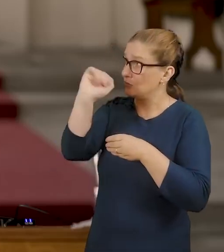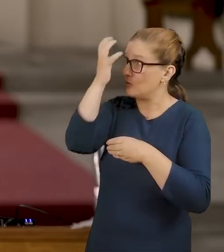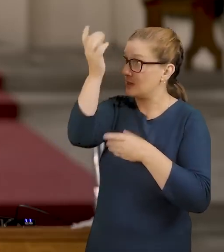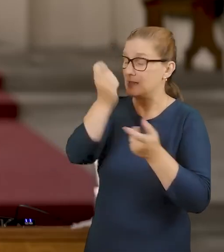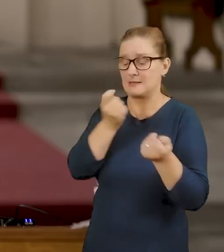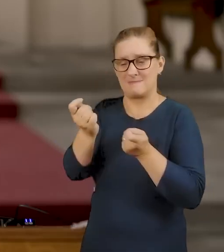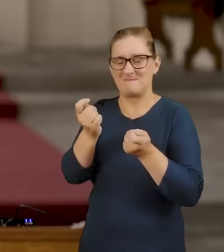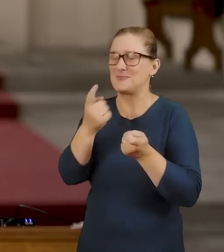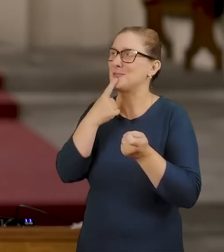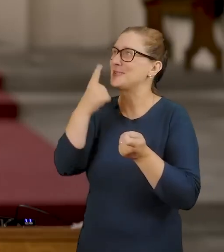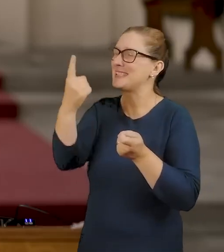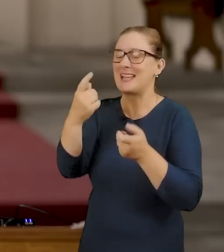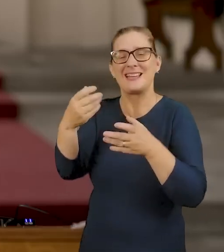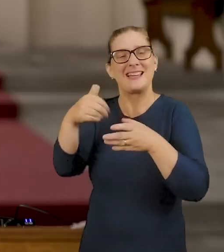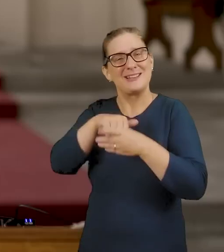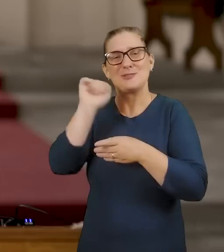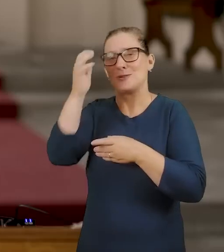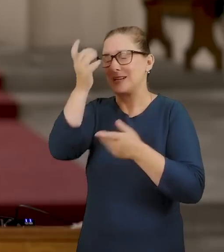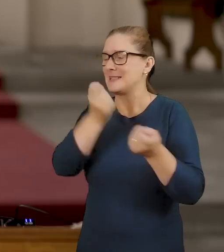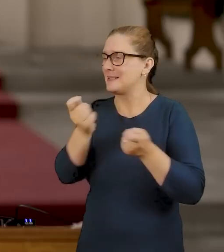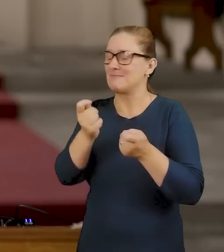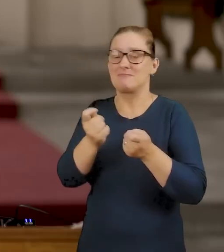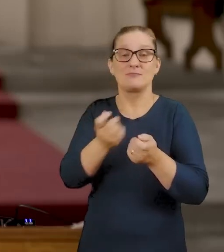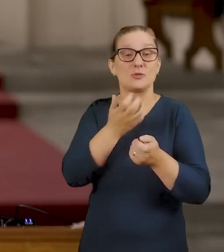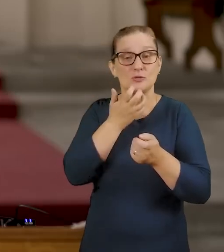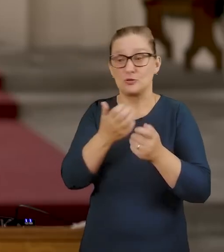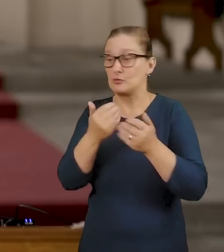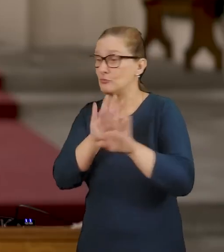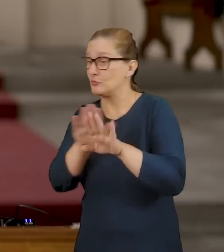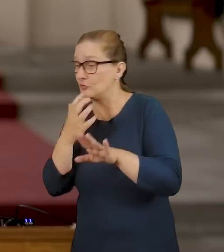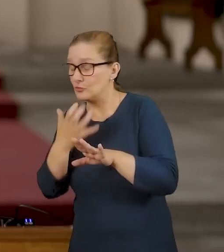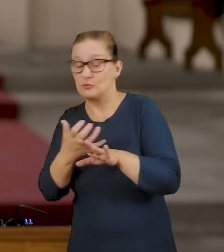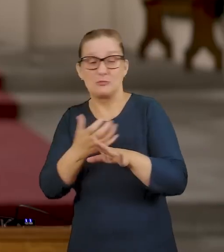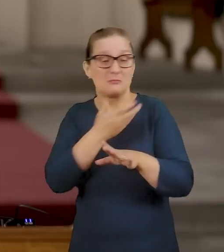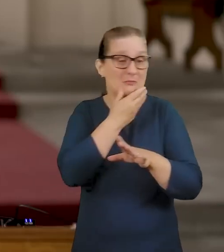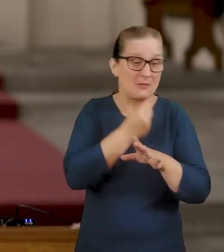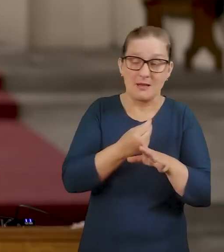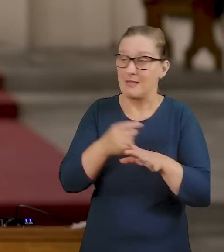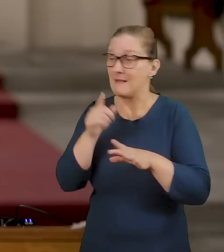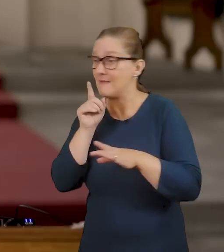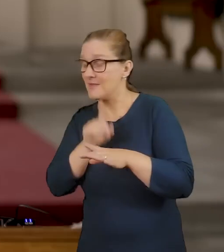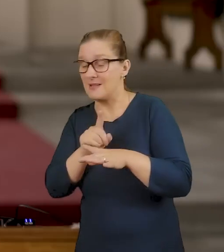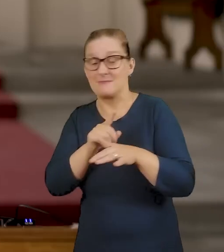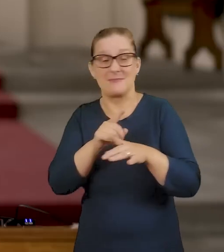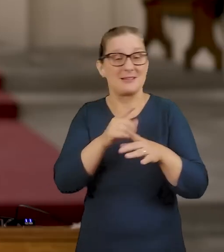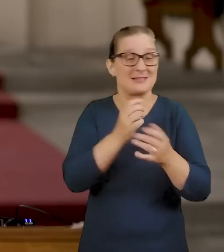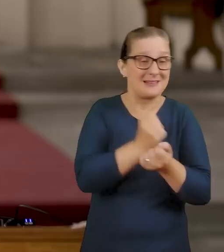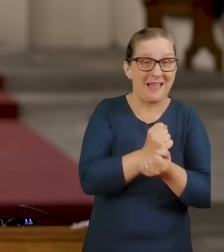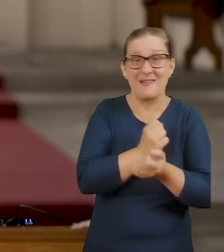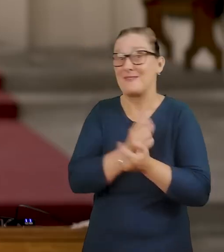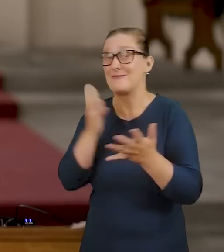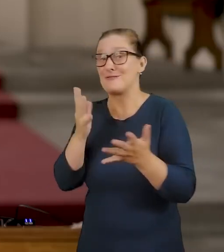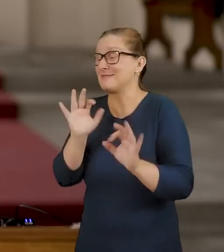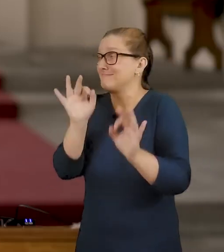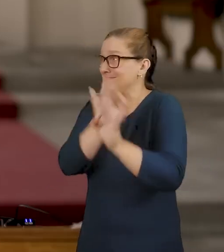word says that in your kingdom there is neither Jew nor Gentile, slave or free, male or female. We are all one